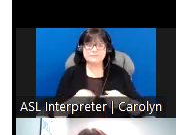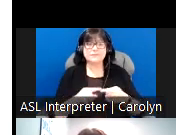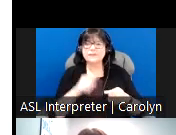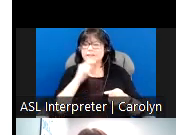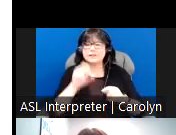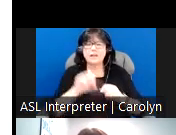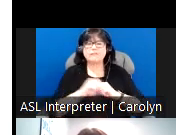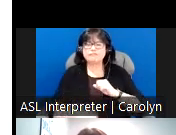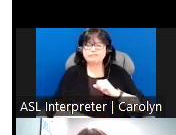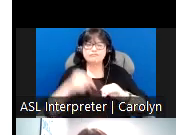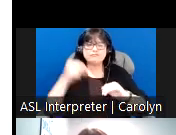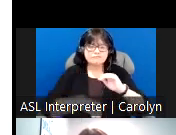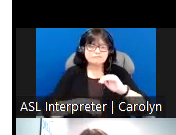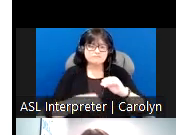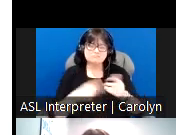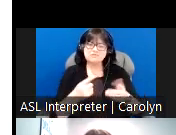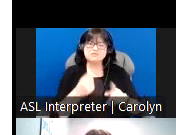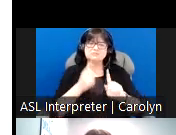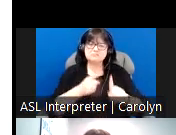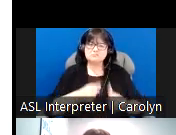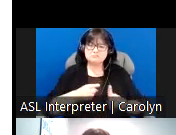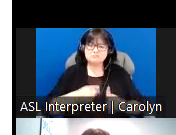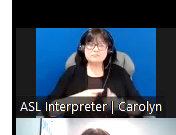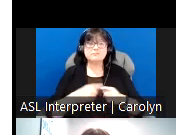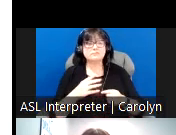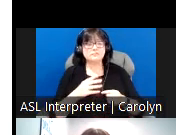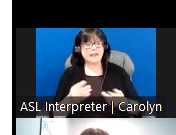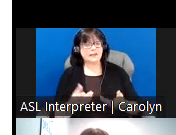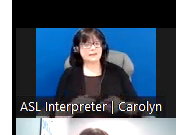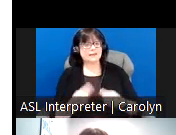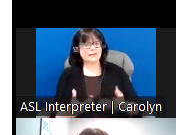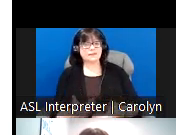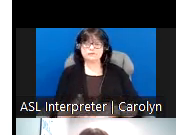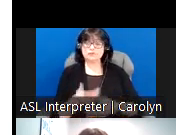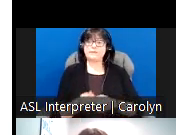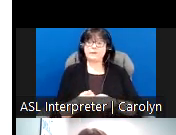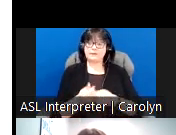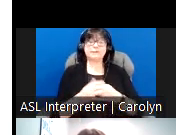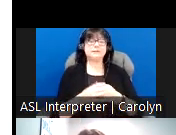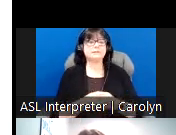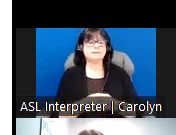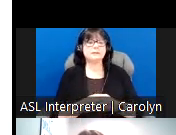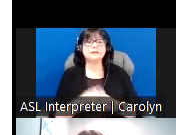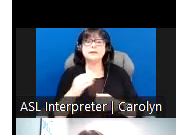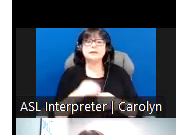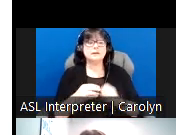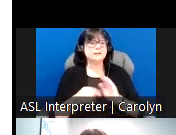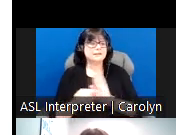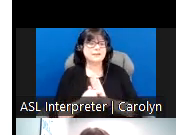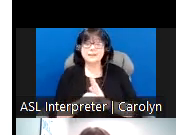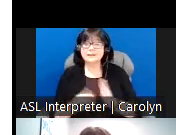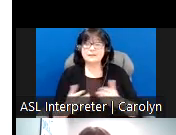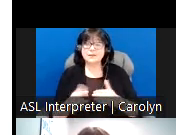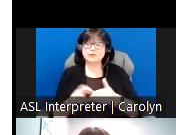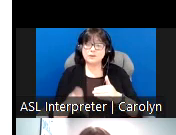built-in confidence booster for learners. The cons of it is the results are in a 3-page format. So it's been a